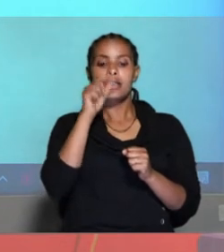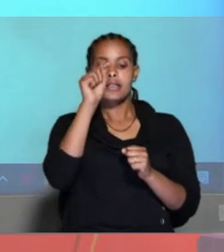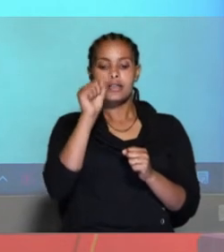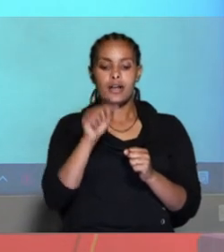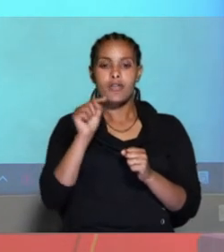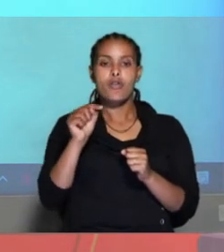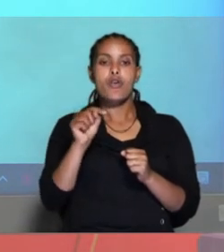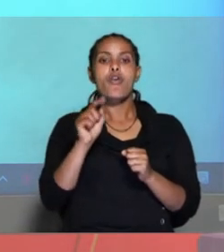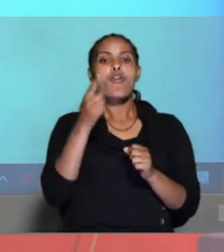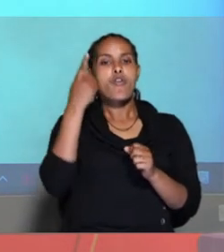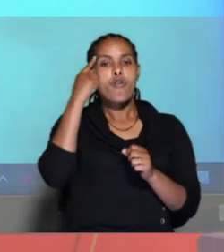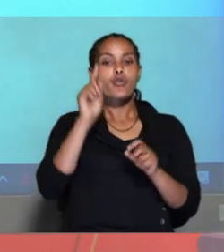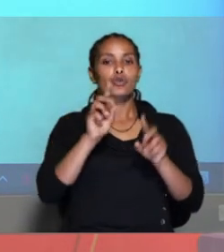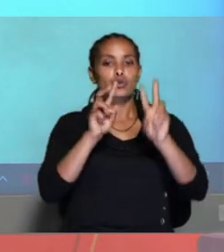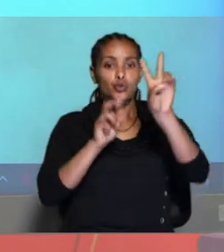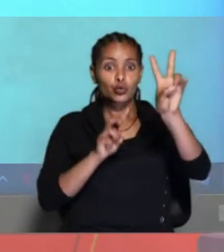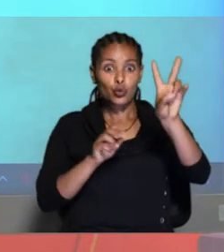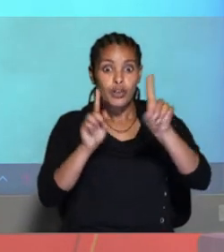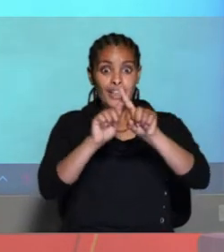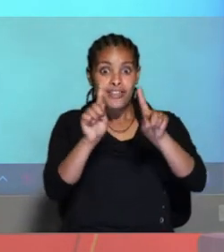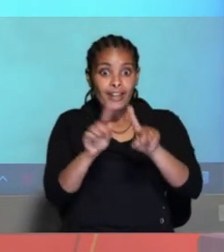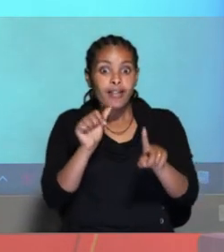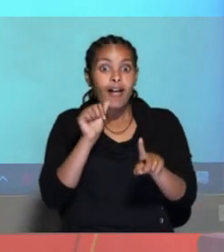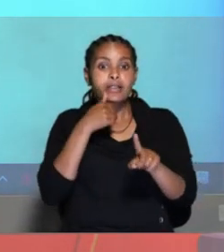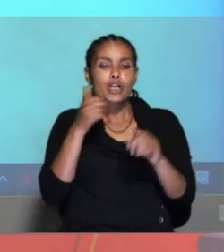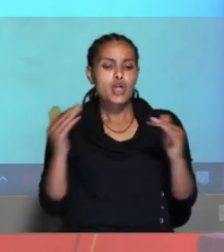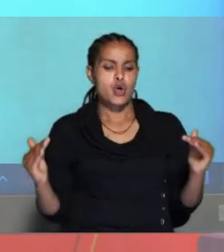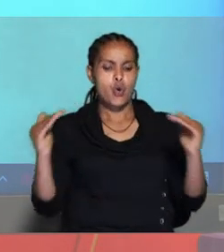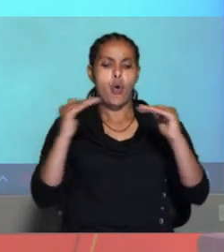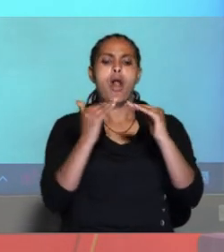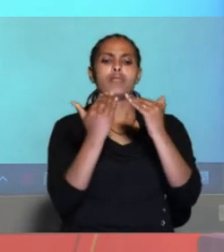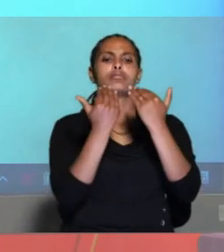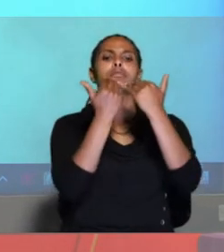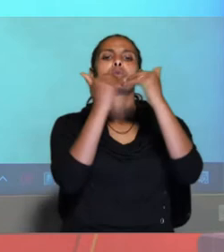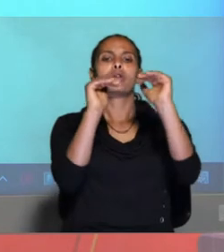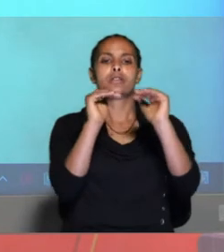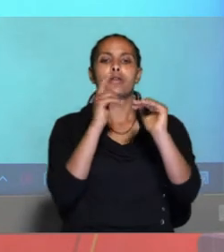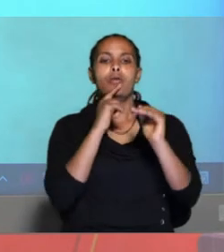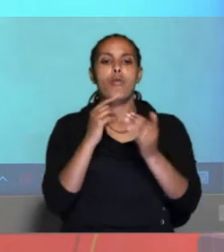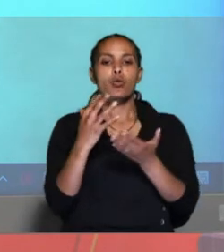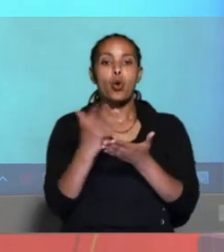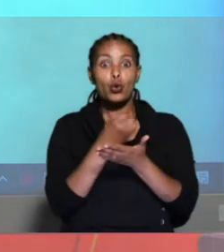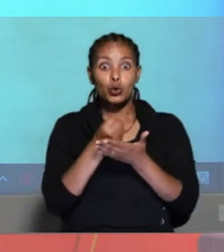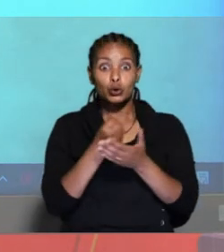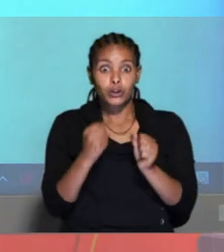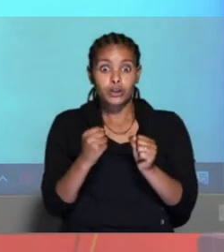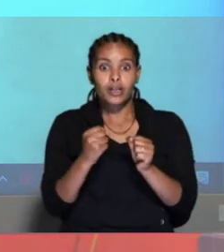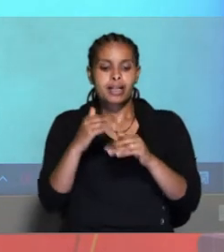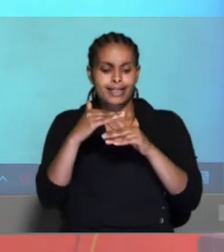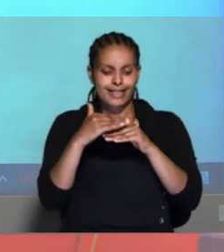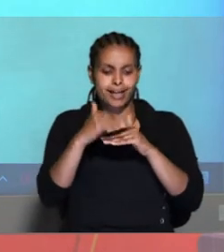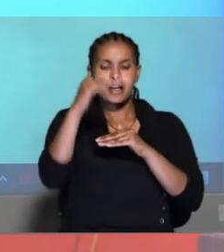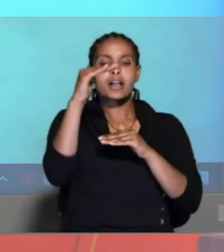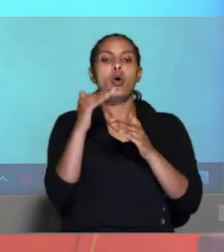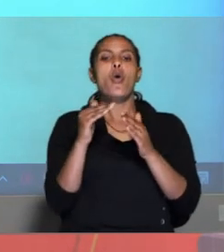Therefore, for two different acids of equal concentration, the stronger acid produces the greater quantity of